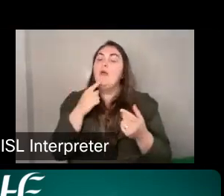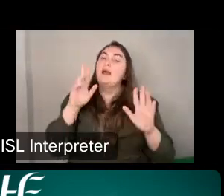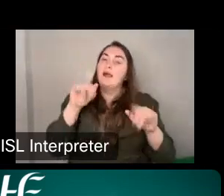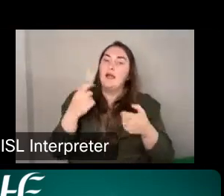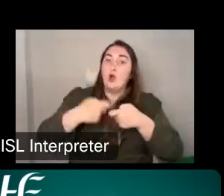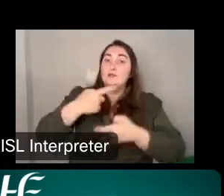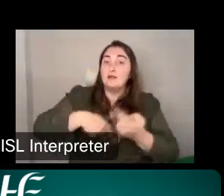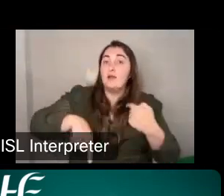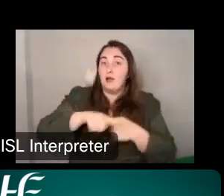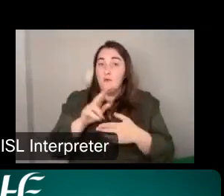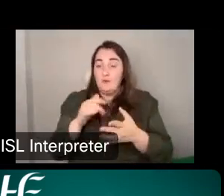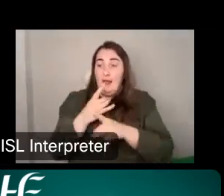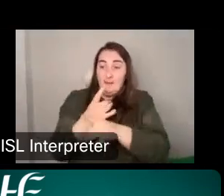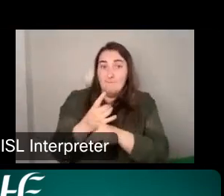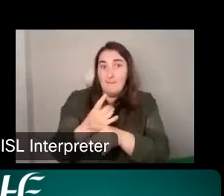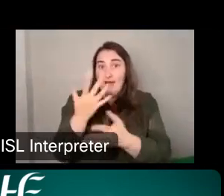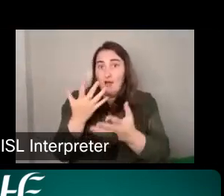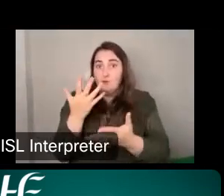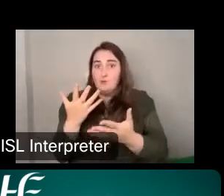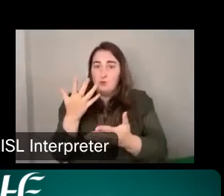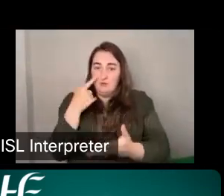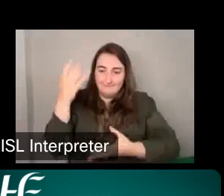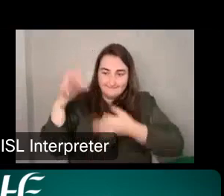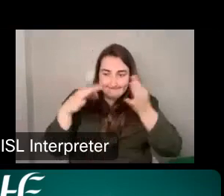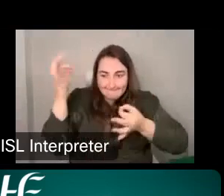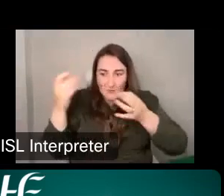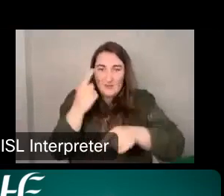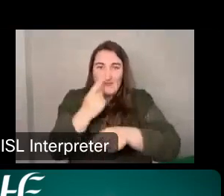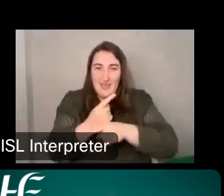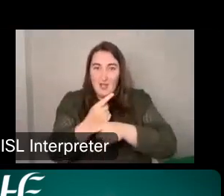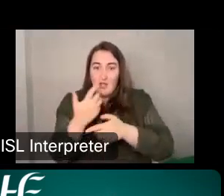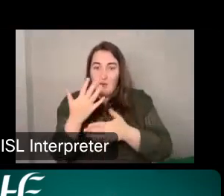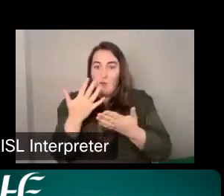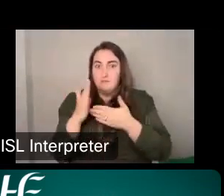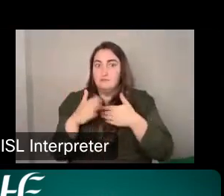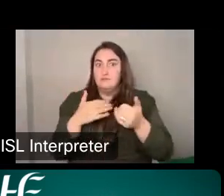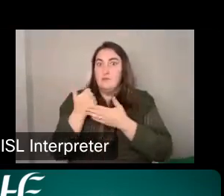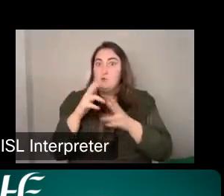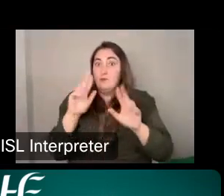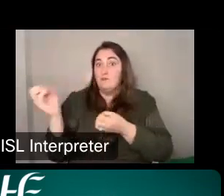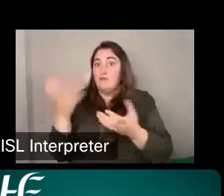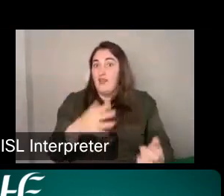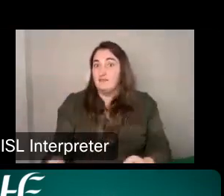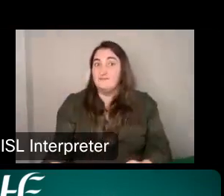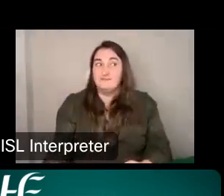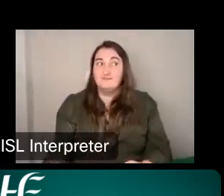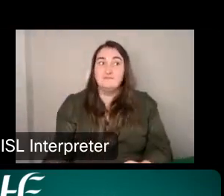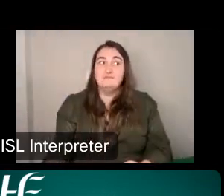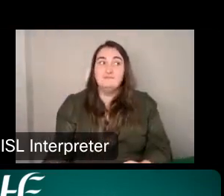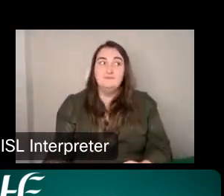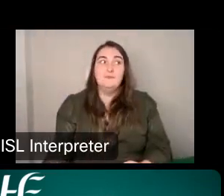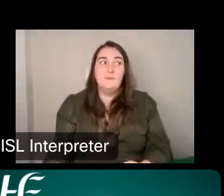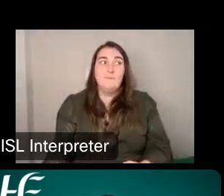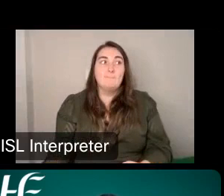and we will help them kind of look at that and unpack it and advise them on what supports we can provide. And that's used very, very